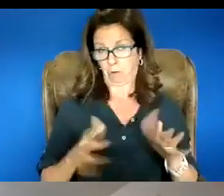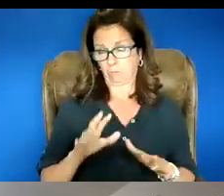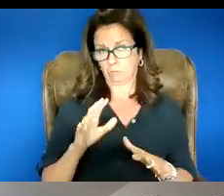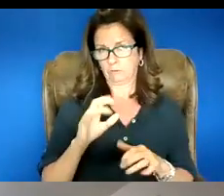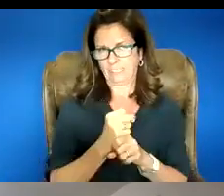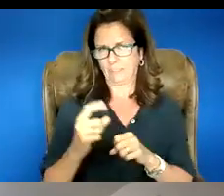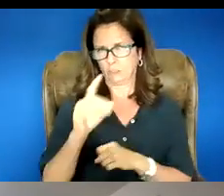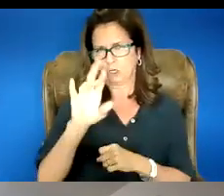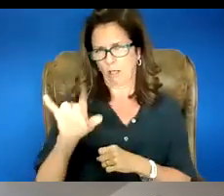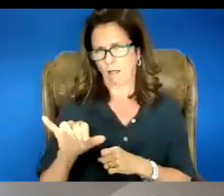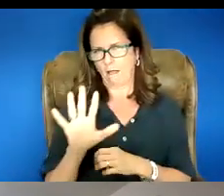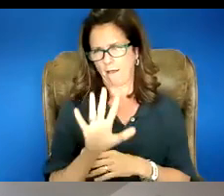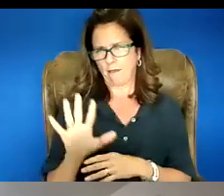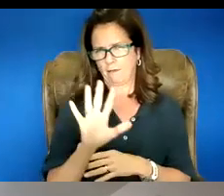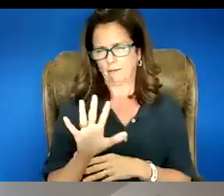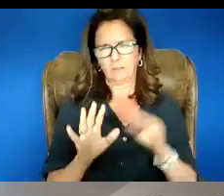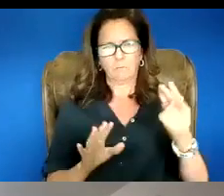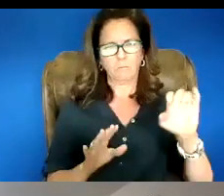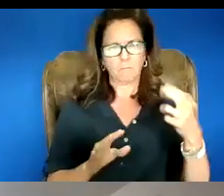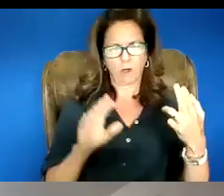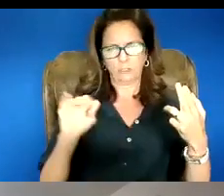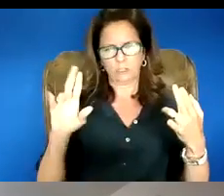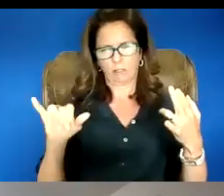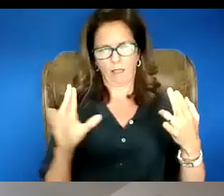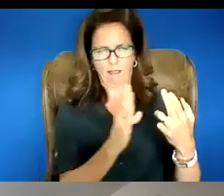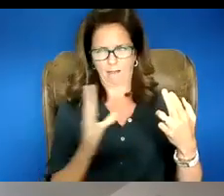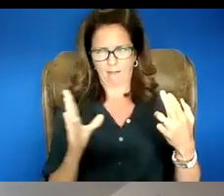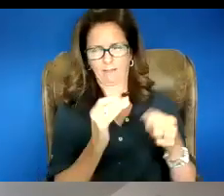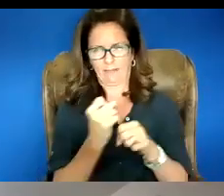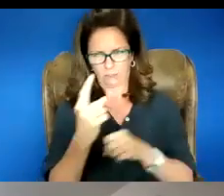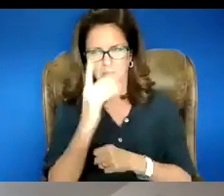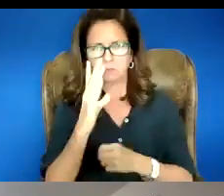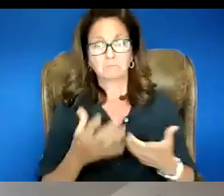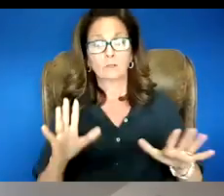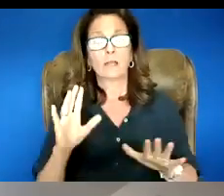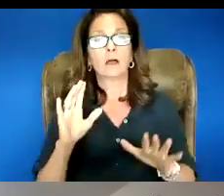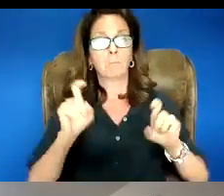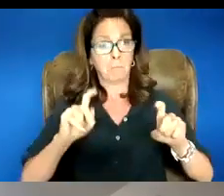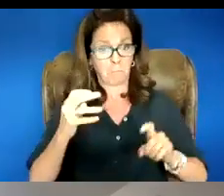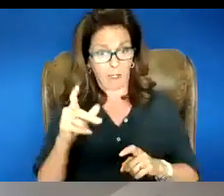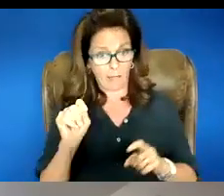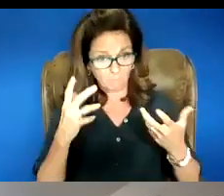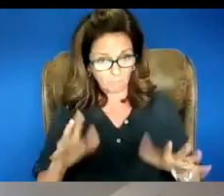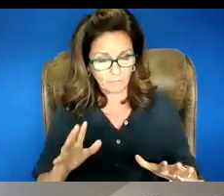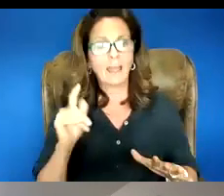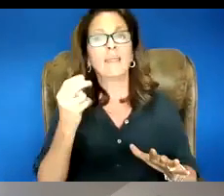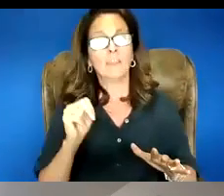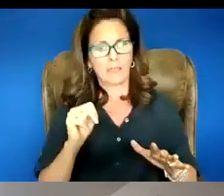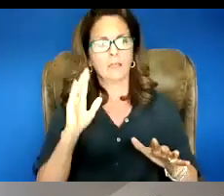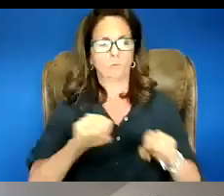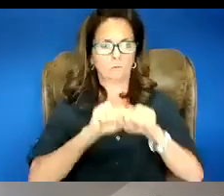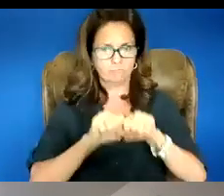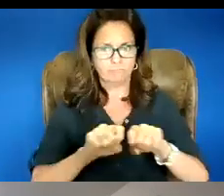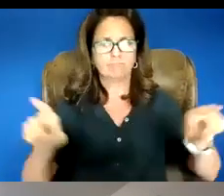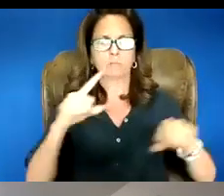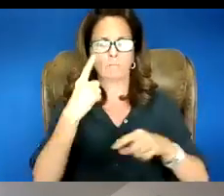year, or somewhere between March and July of next year, then we're planning to roll the program out to all employees, regardless